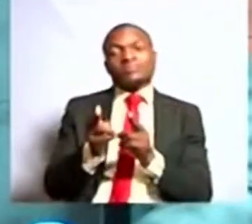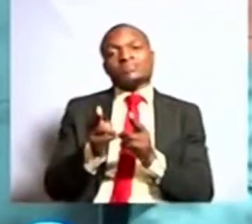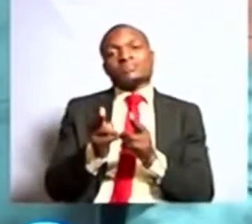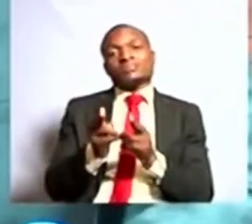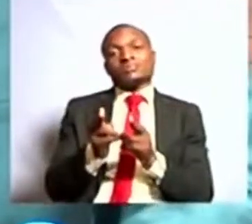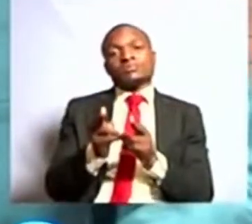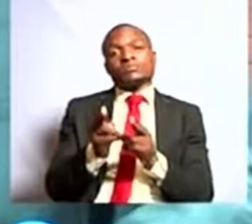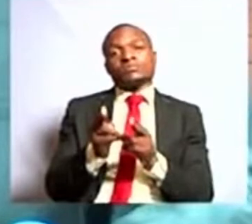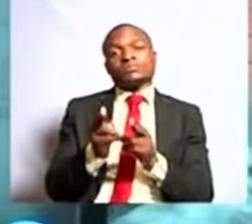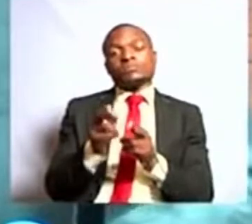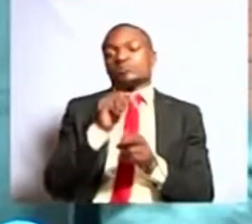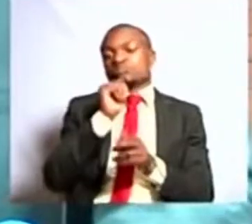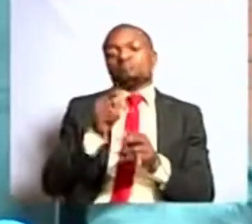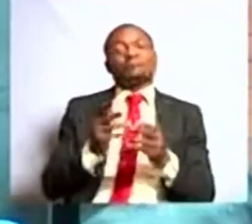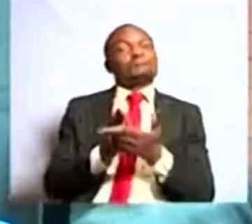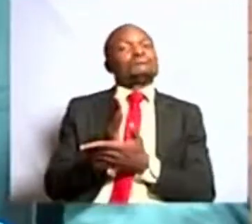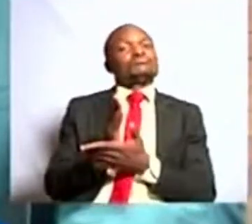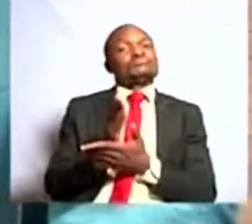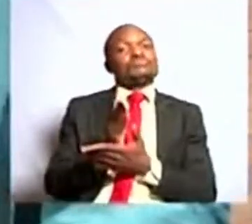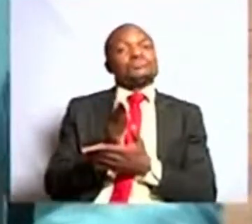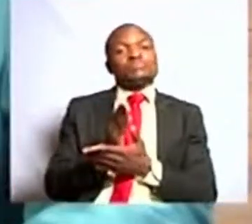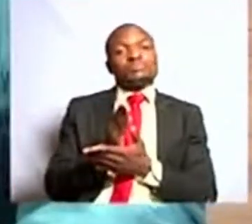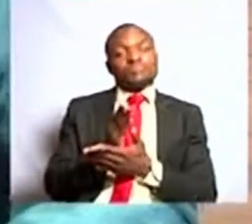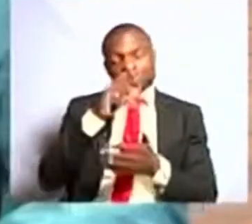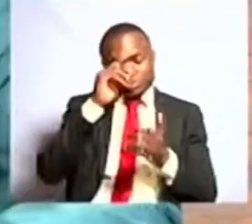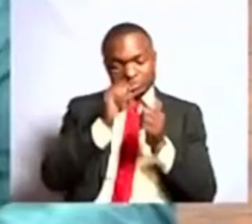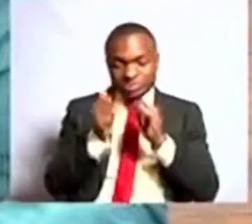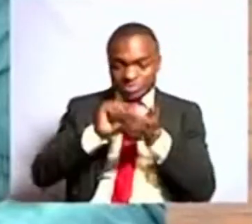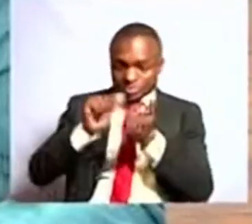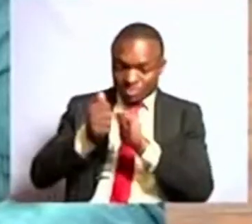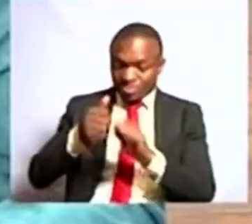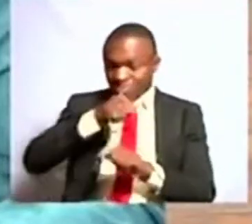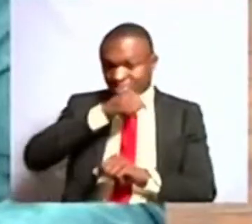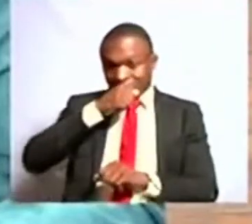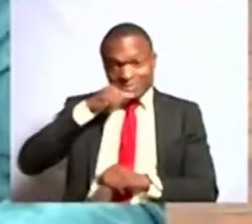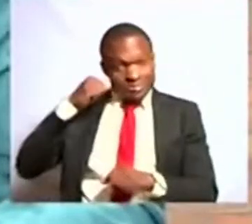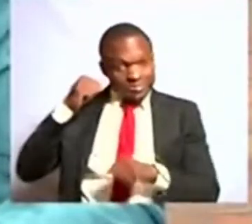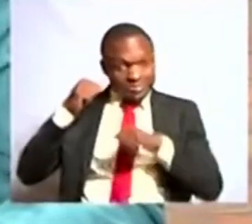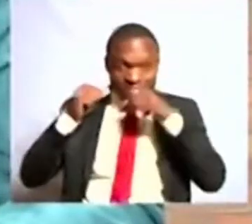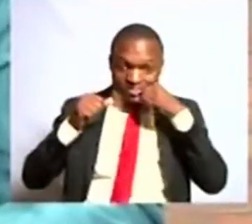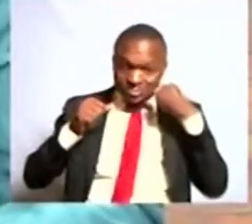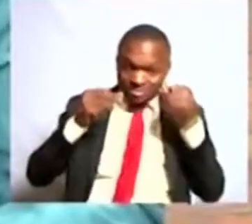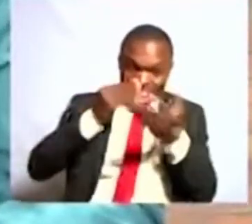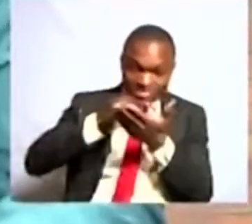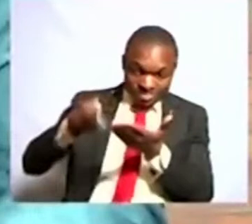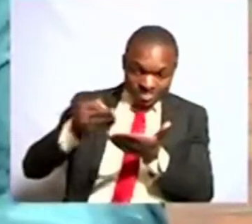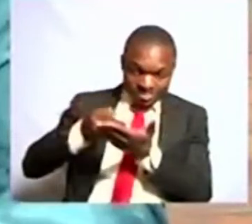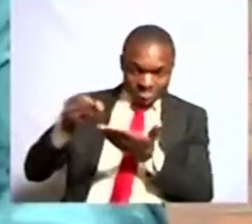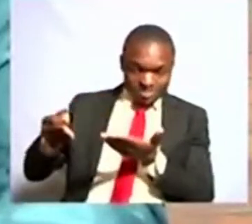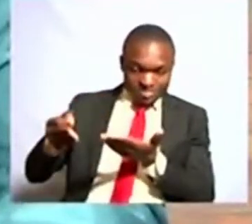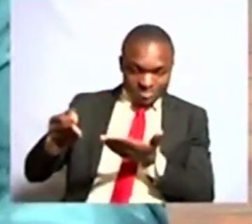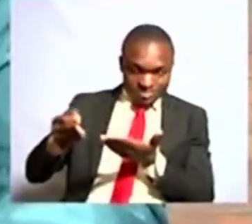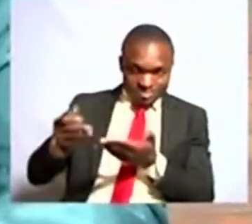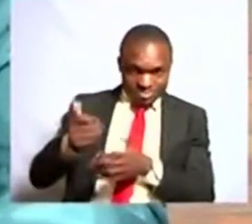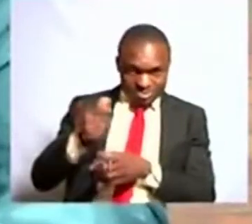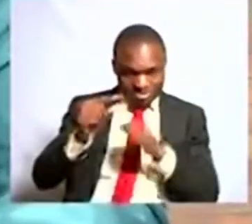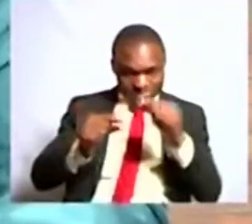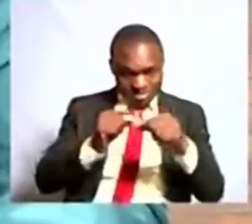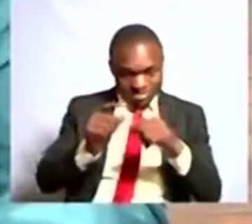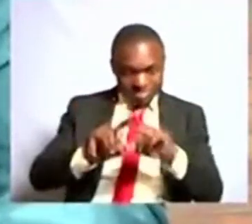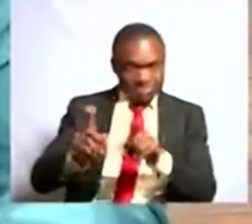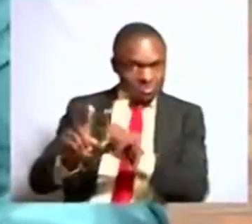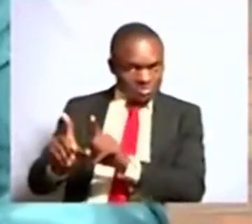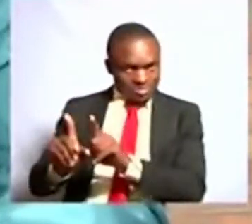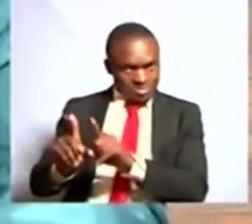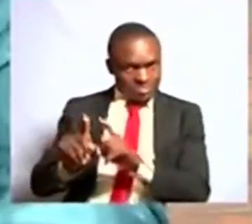be conflicting, because the queries on the agricultural inputs, and then in the responses,